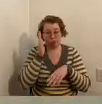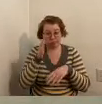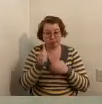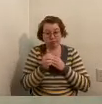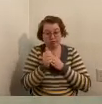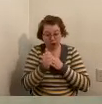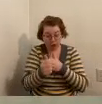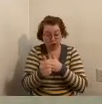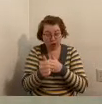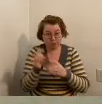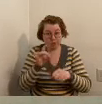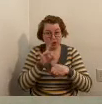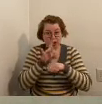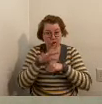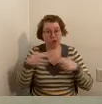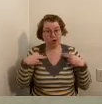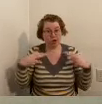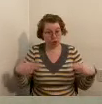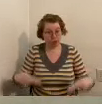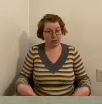humans,